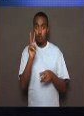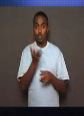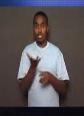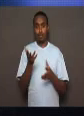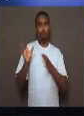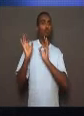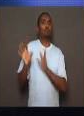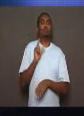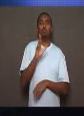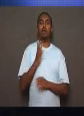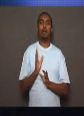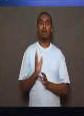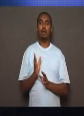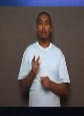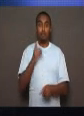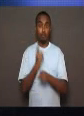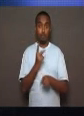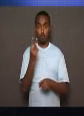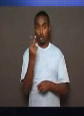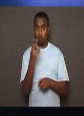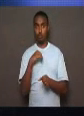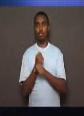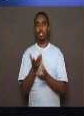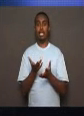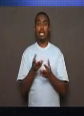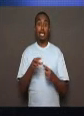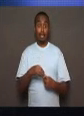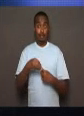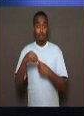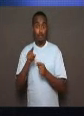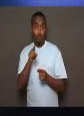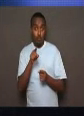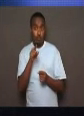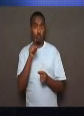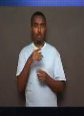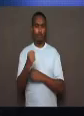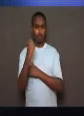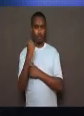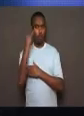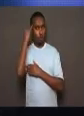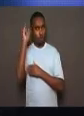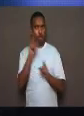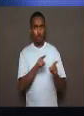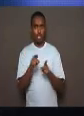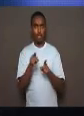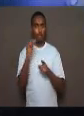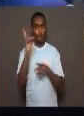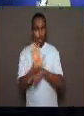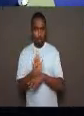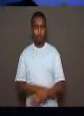do not. Make sure to do both, even if you have a very strong opinion on the film.